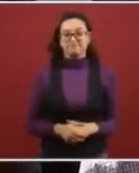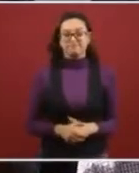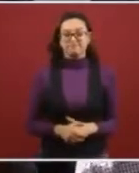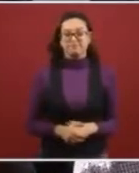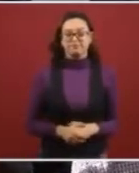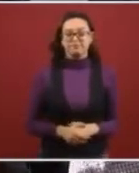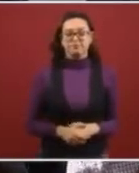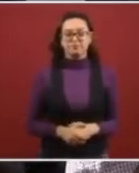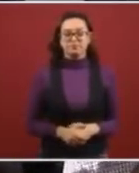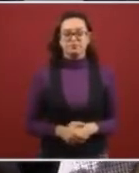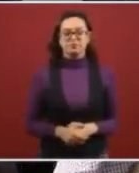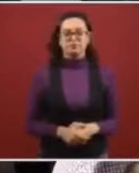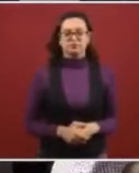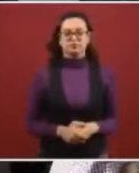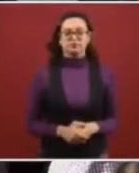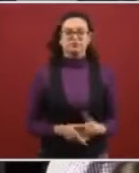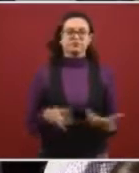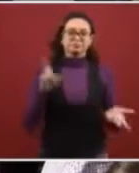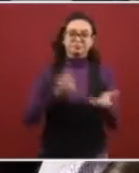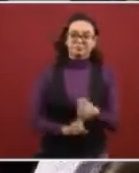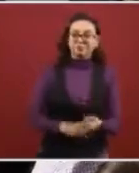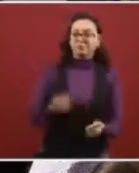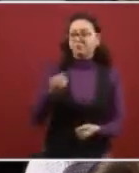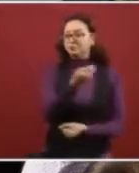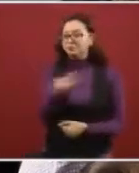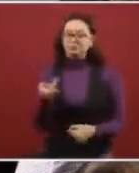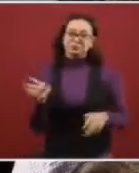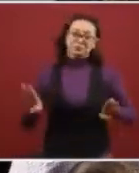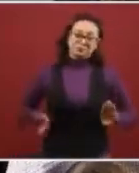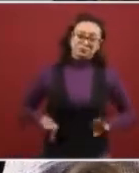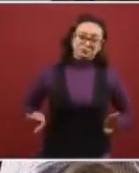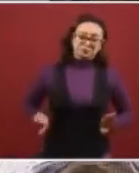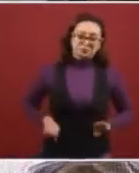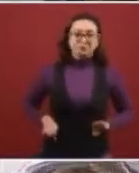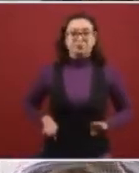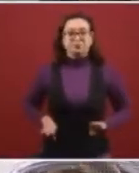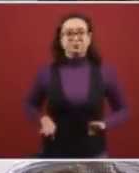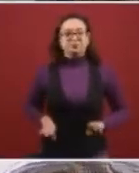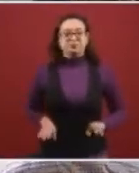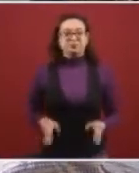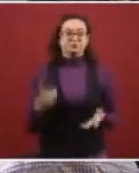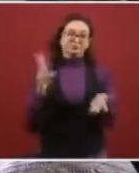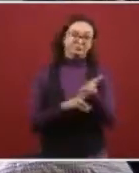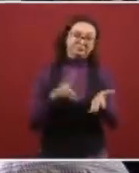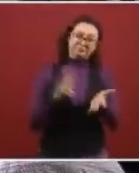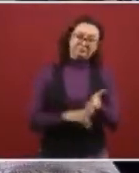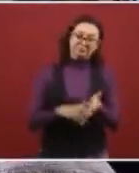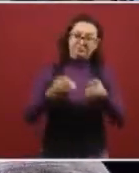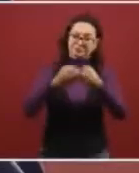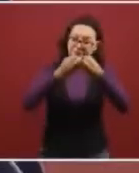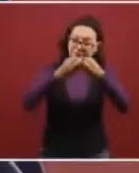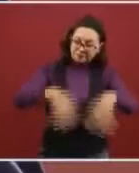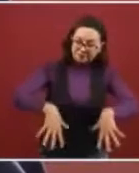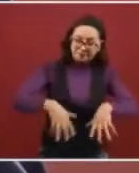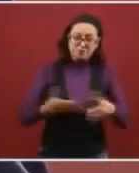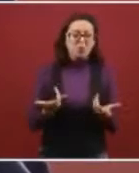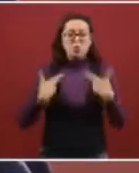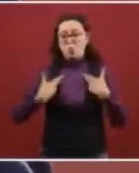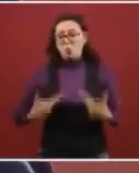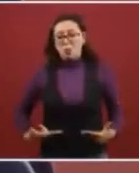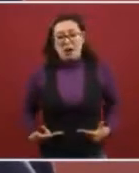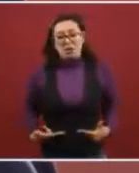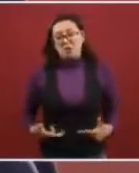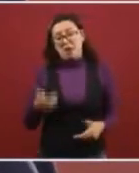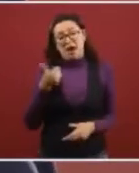problemas, there are problems pérdida de valores, with a loss of values, y porque es la condición humana, because